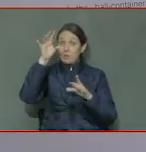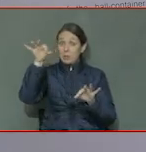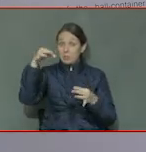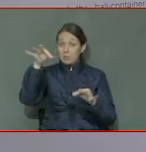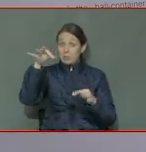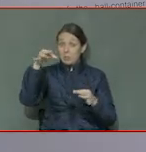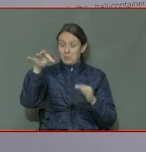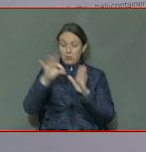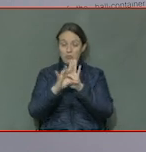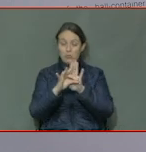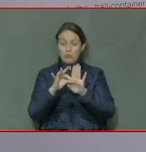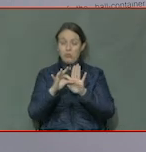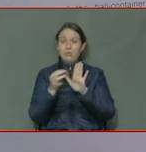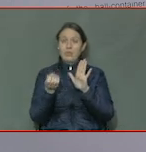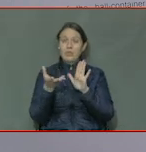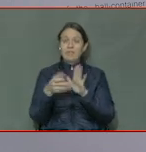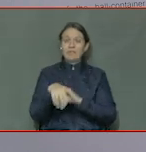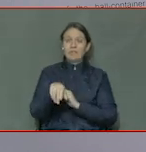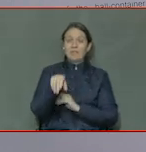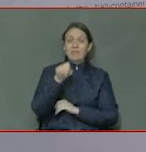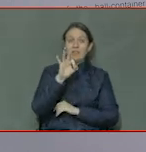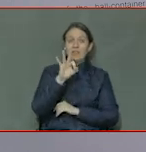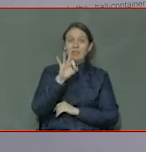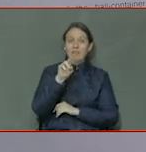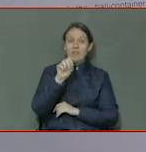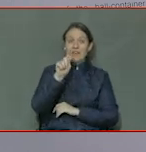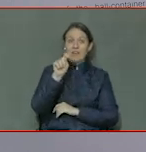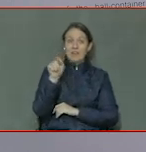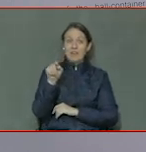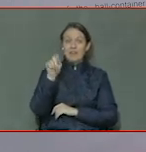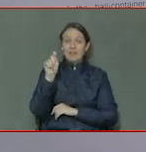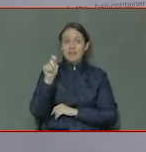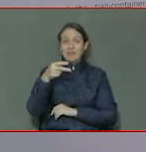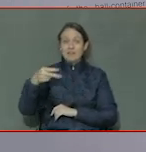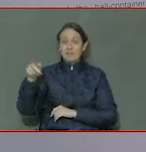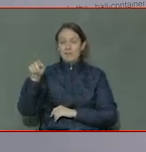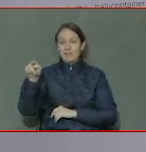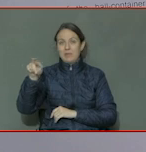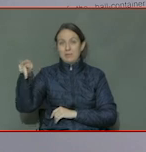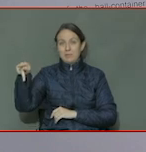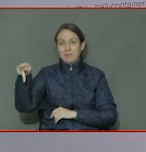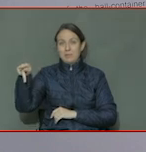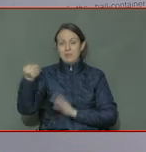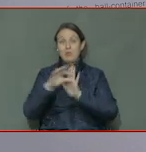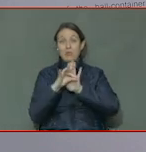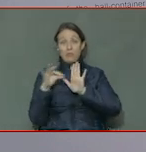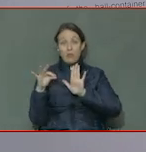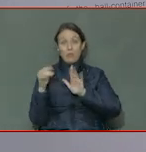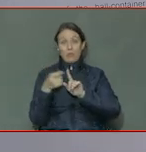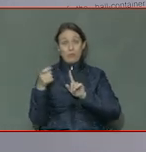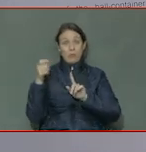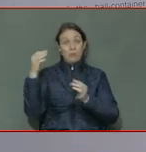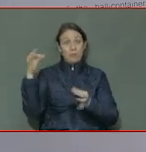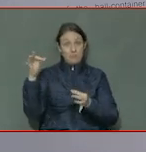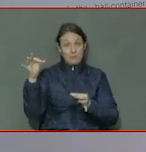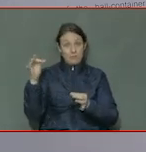the formula will be F net delta T equals delta P. So that's your formula.